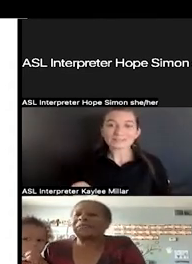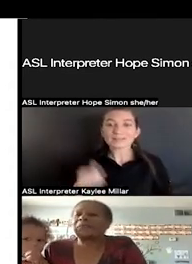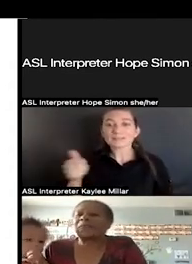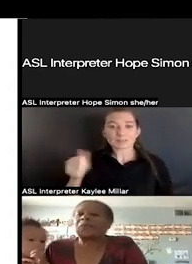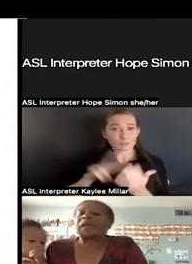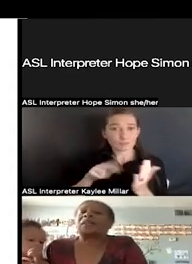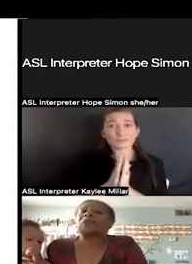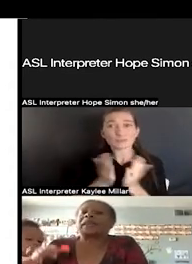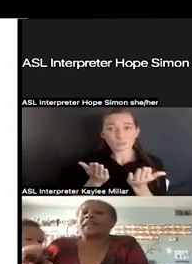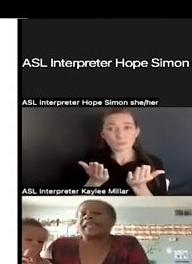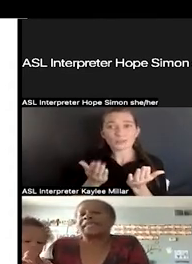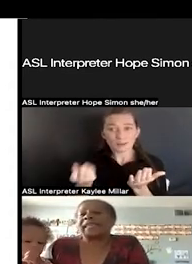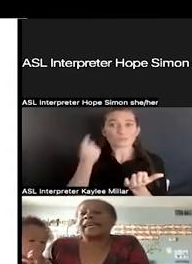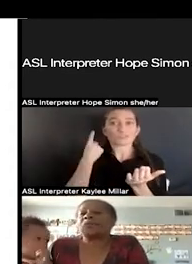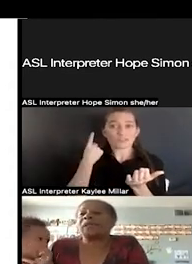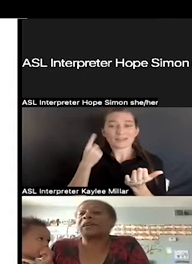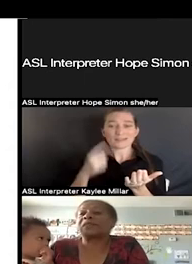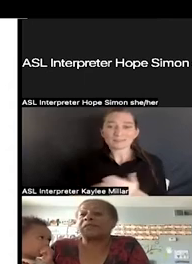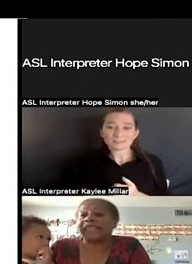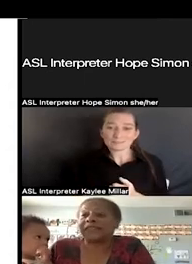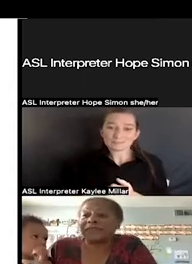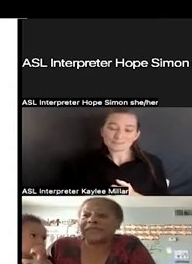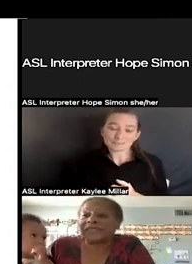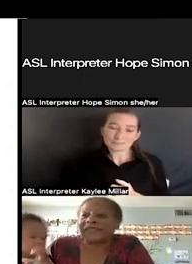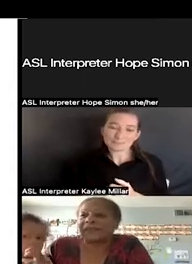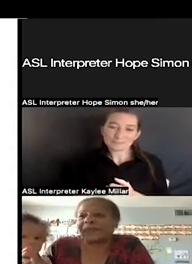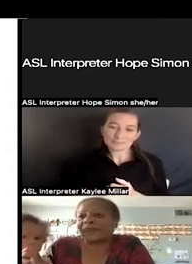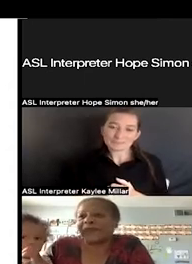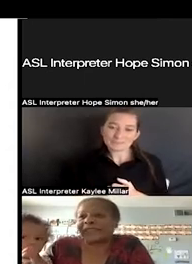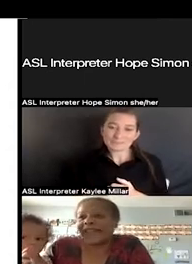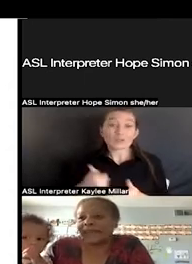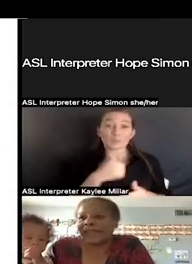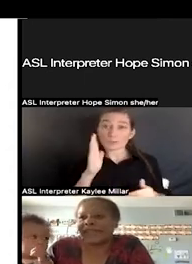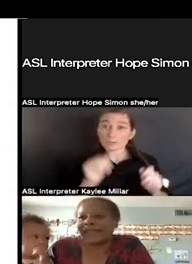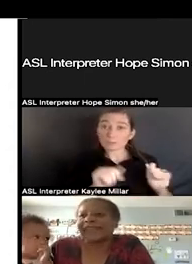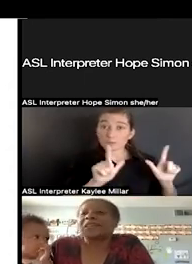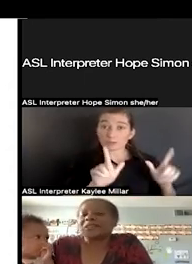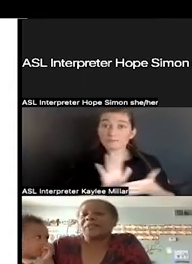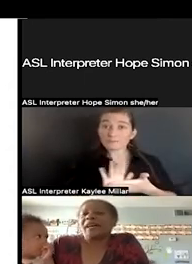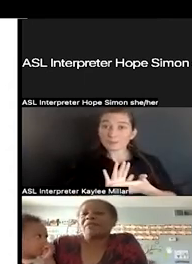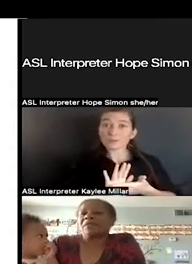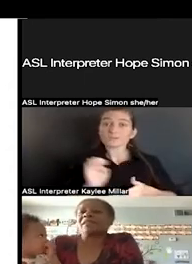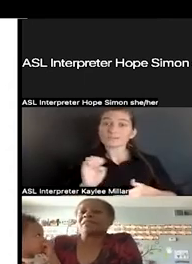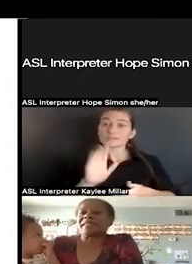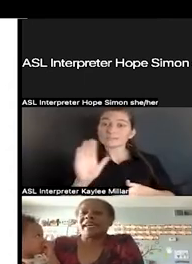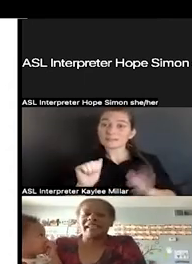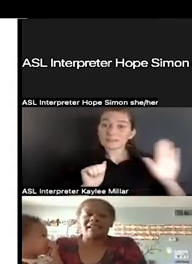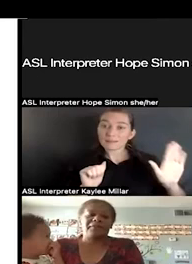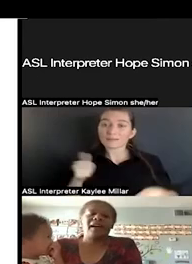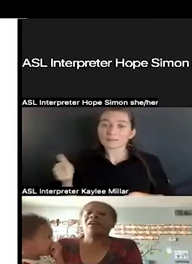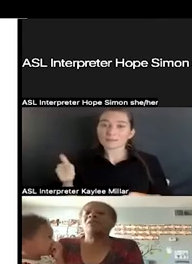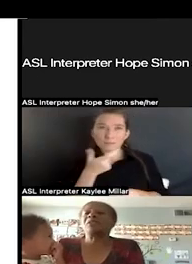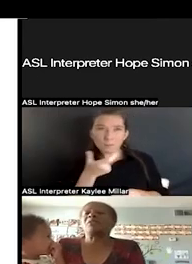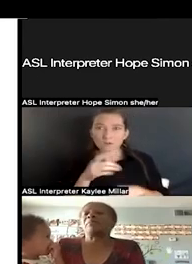understand. We also get an ECA and we look at videos of earthquakes happening. So they have a good understanding